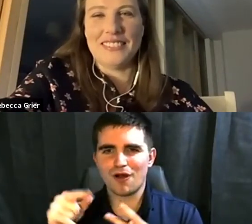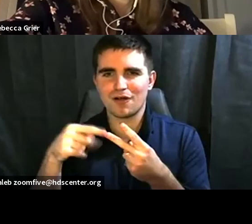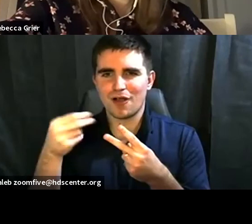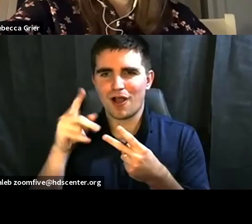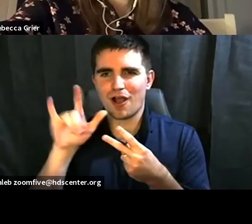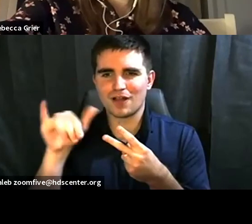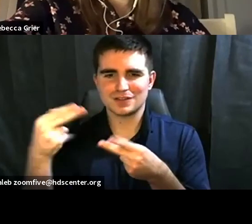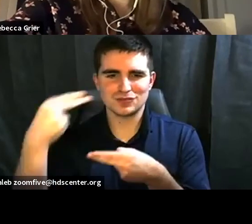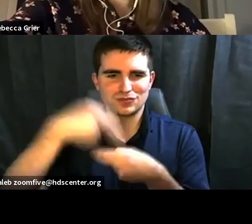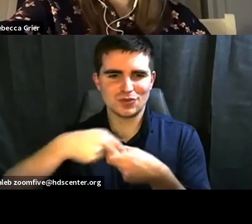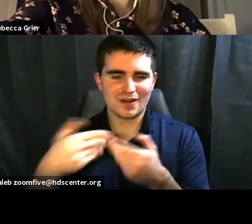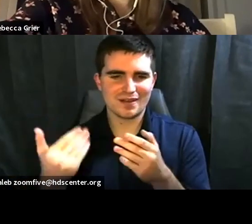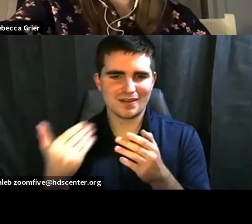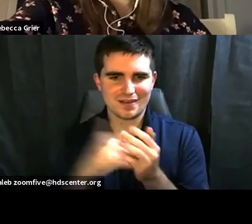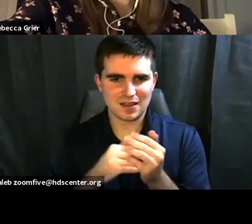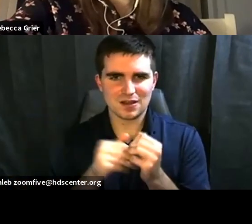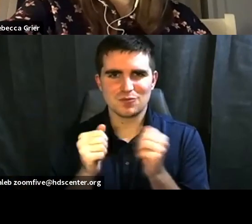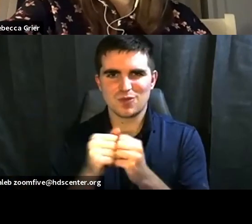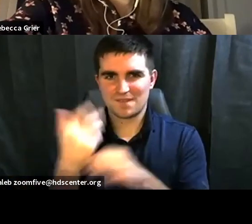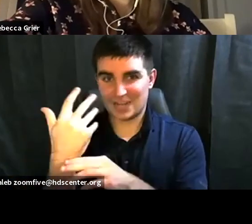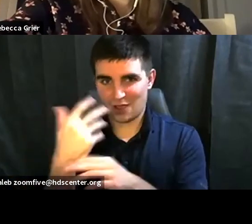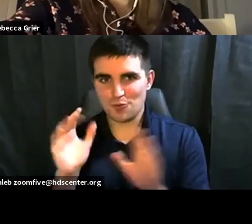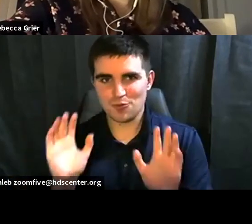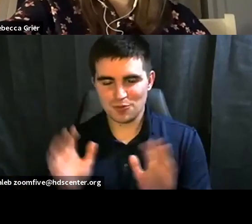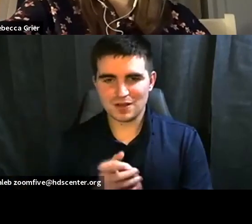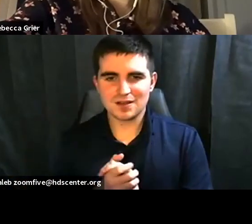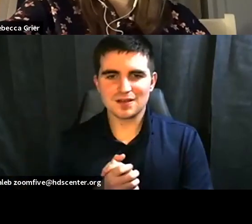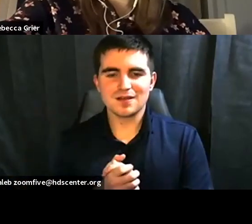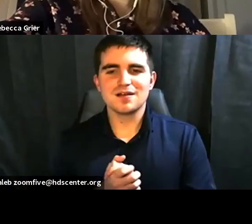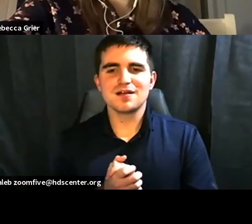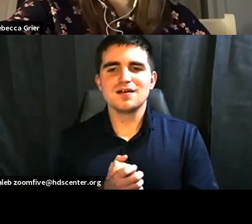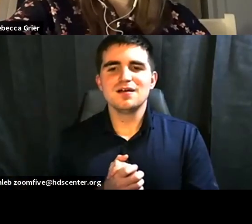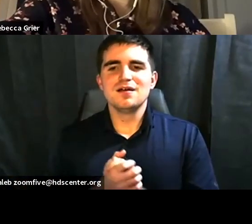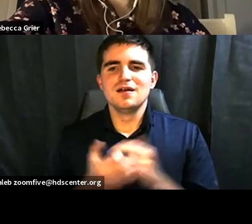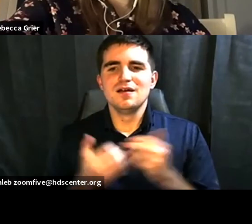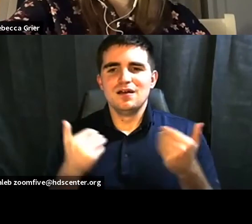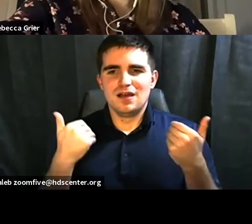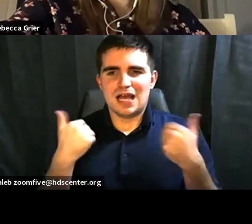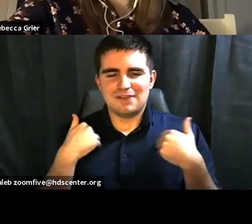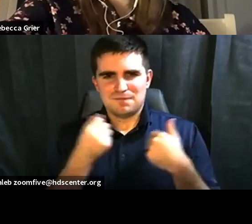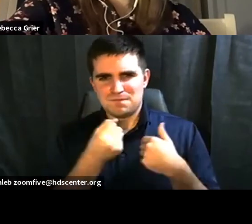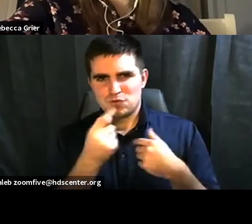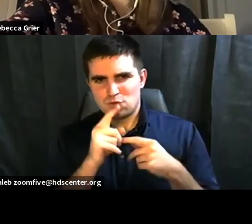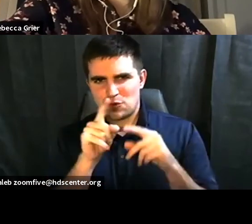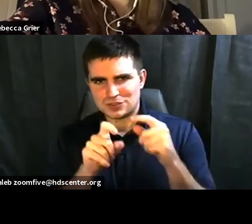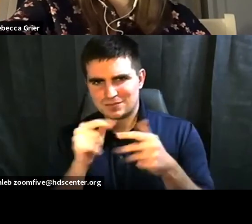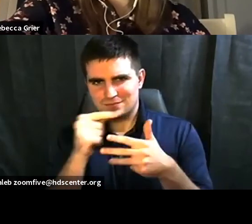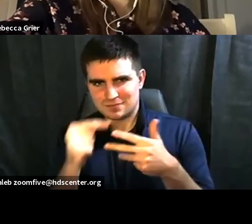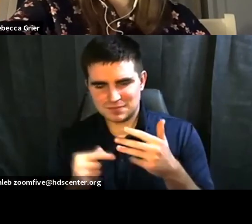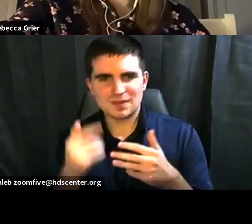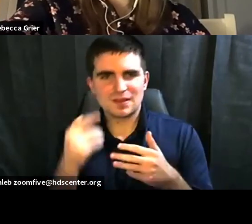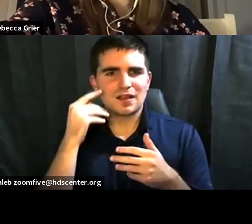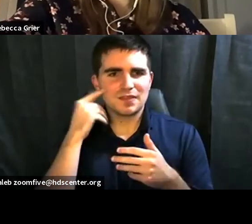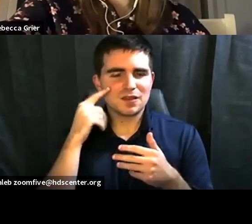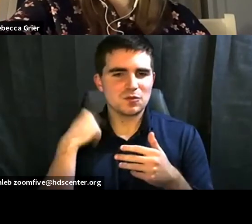us again with your videos. There's a series of questions that I think we can wrap up together